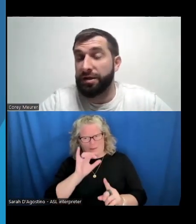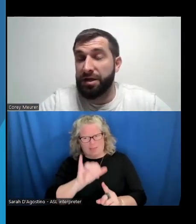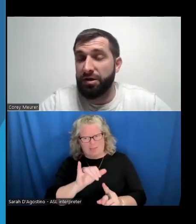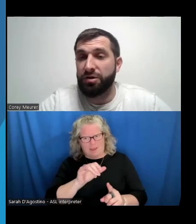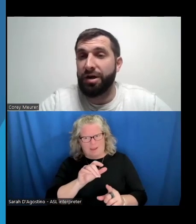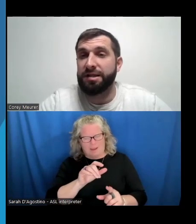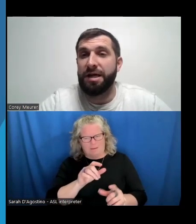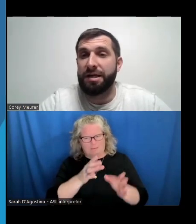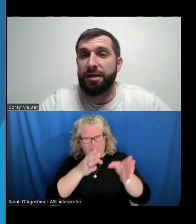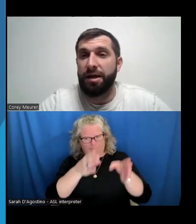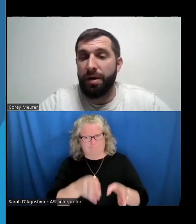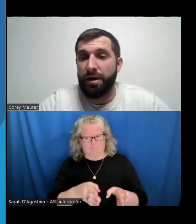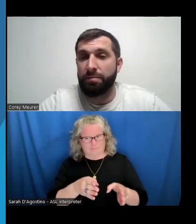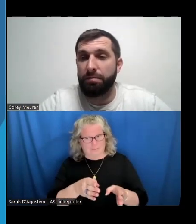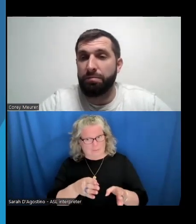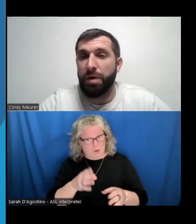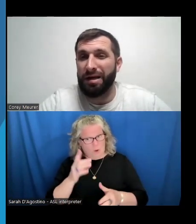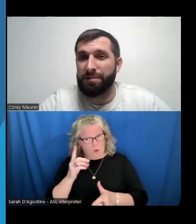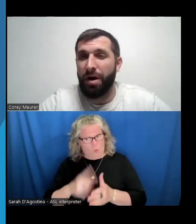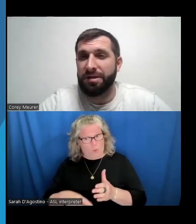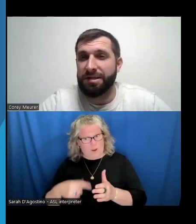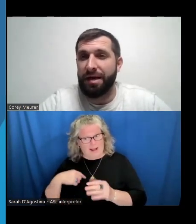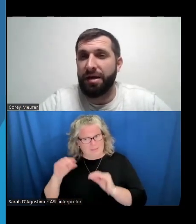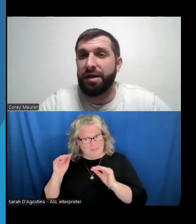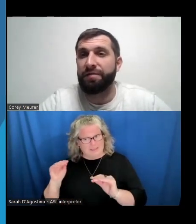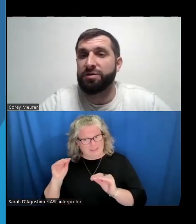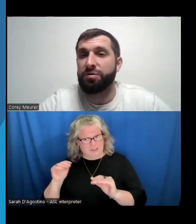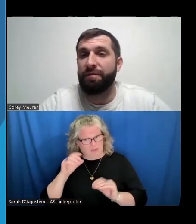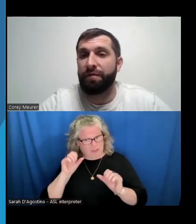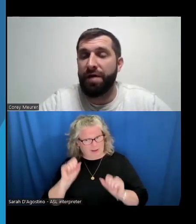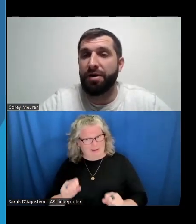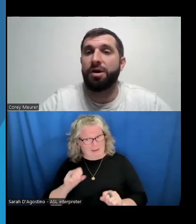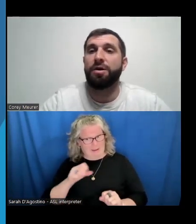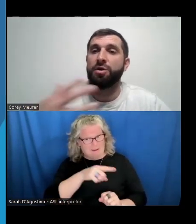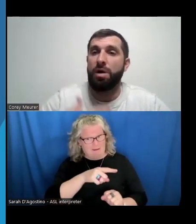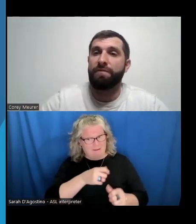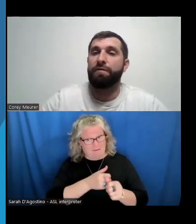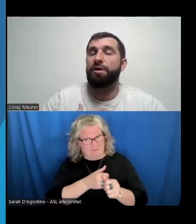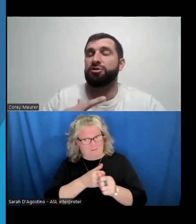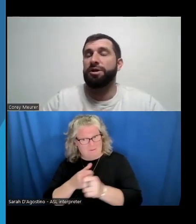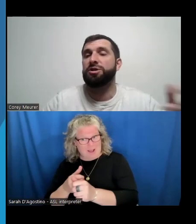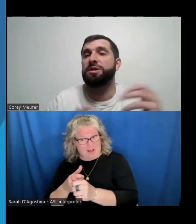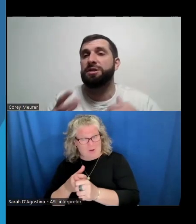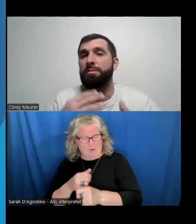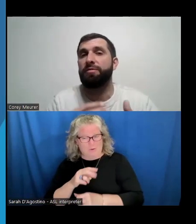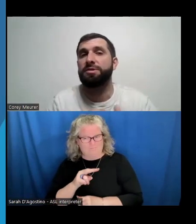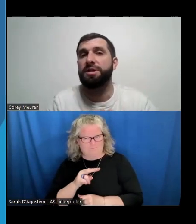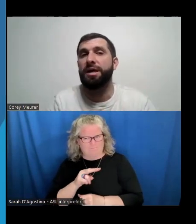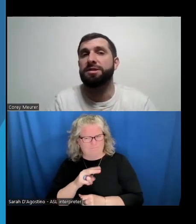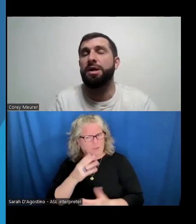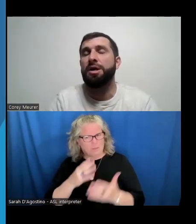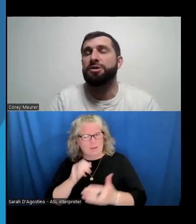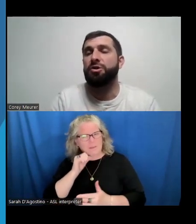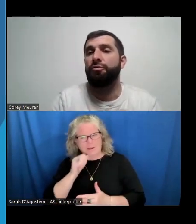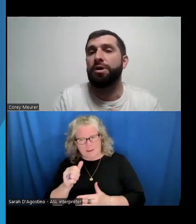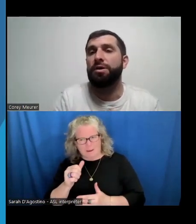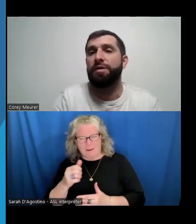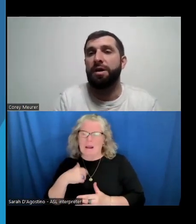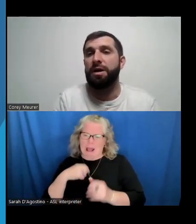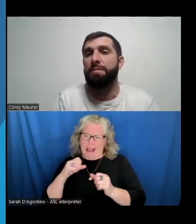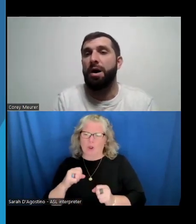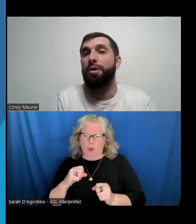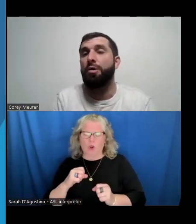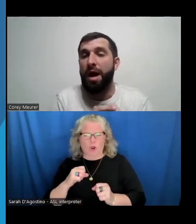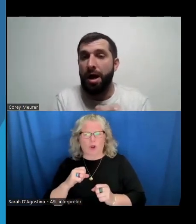you can continue to try to set the limit, but it's probably setting the individual up for failure, you up for frustration and some of those things. So